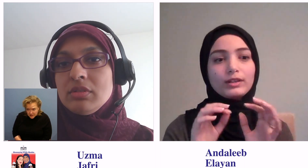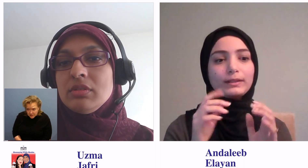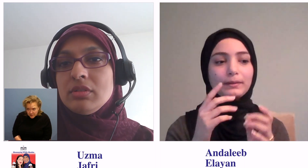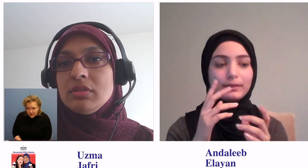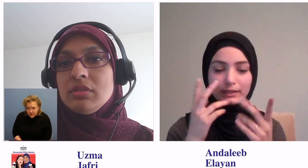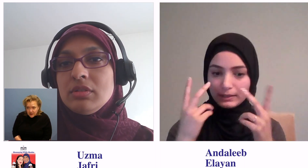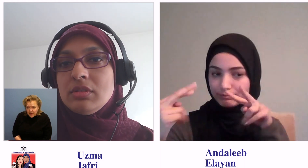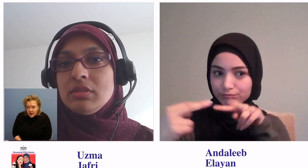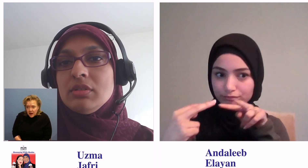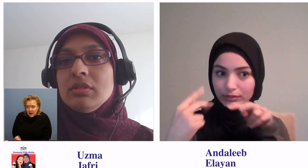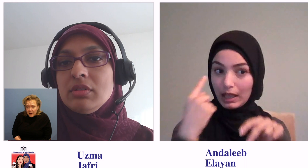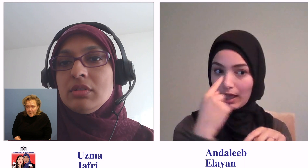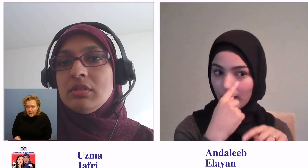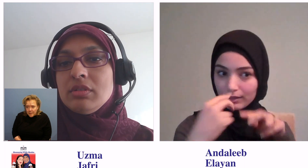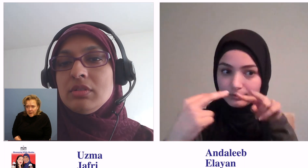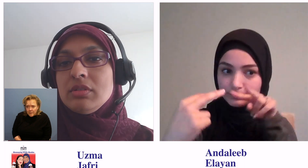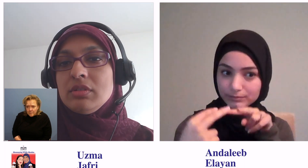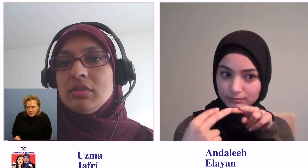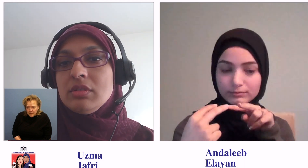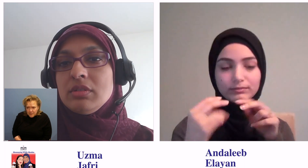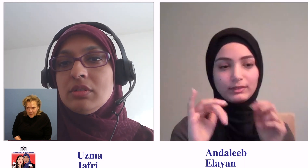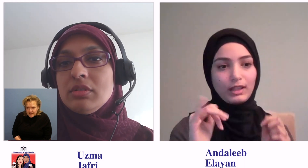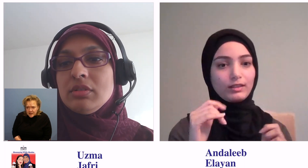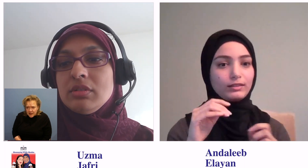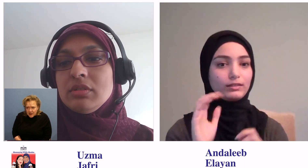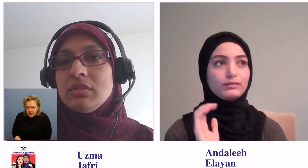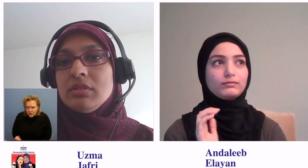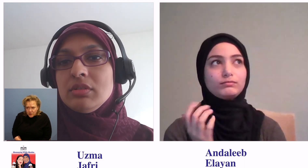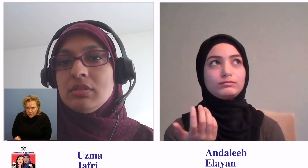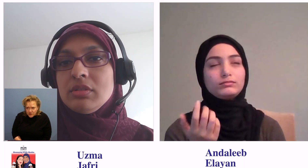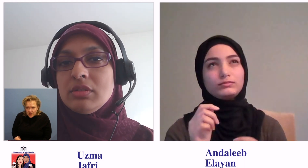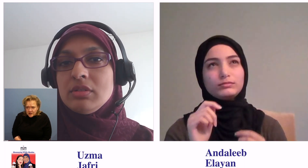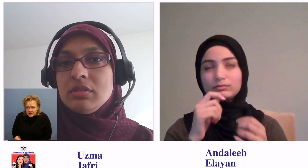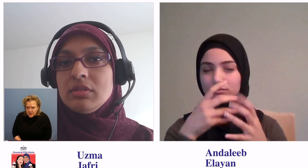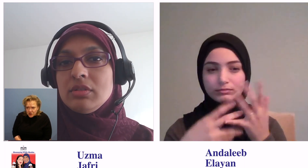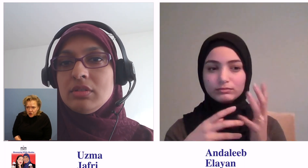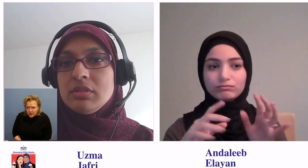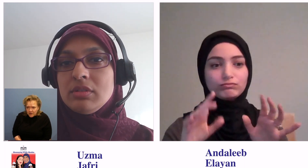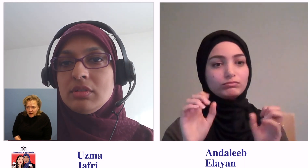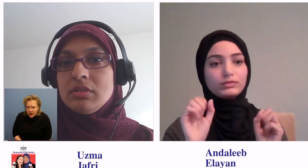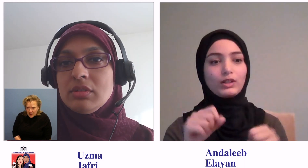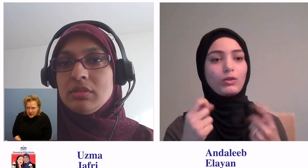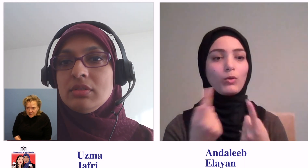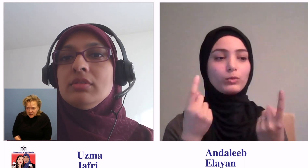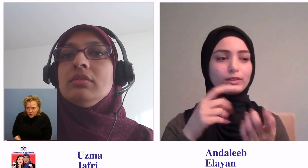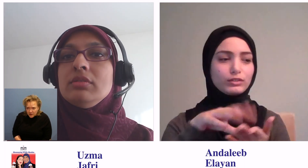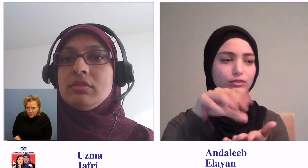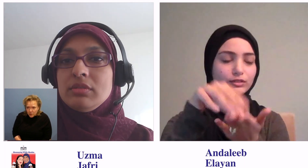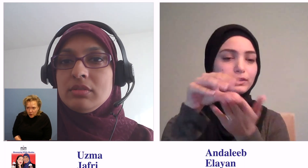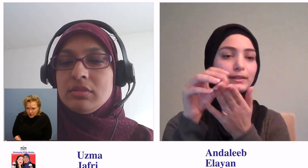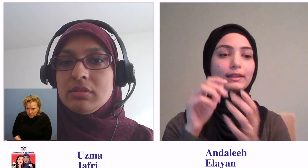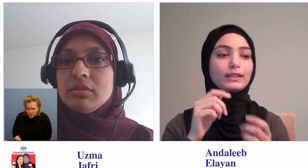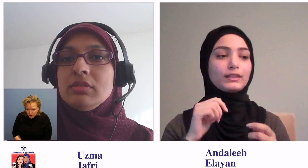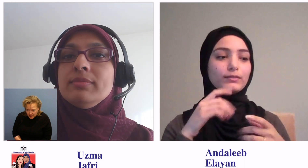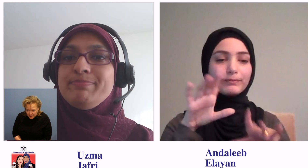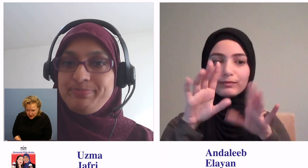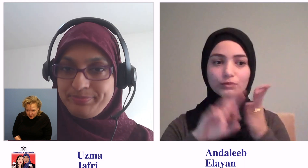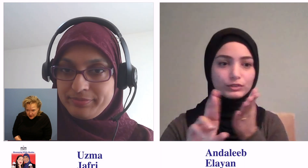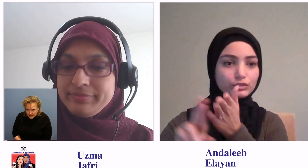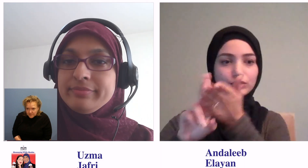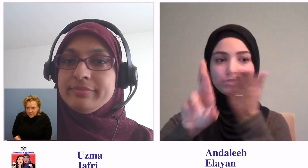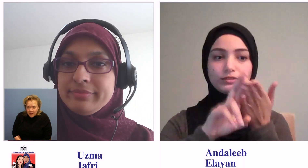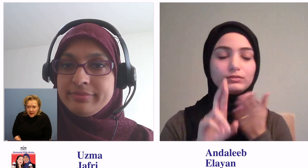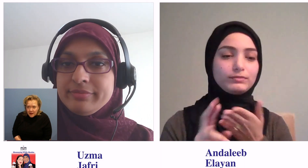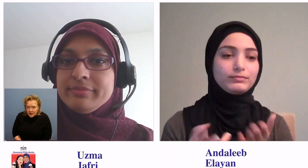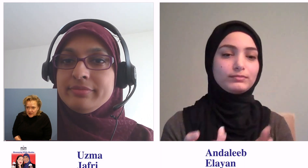books back then. Um, the biggest thing with your deaf child is to make sure you're having eye contact with them when you're communicating